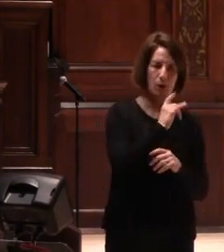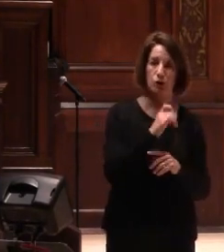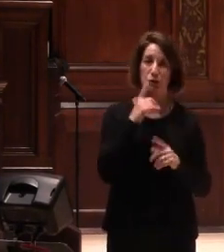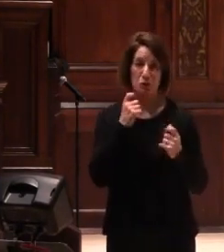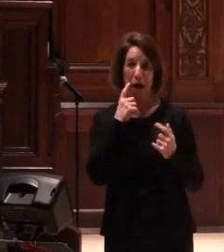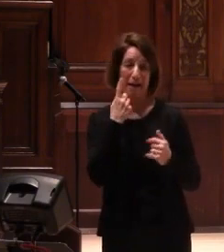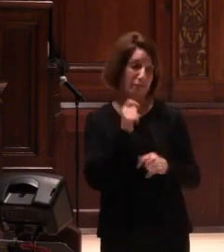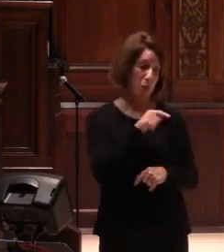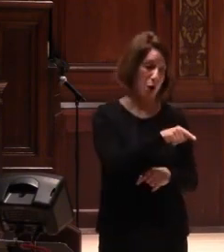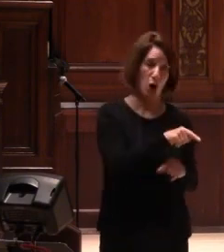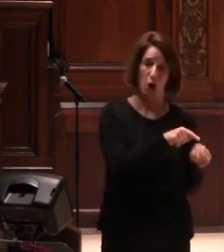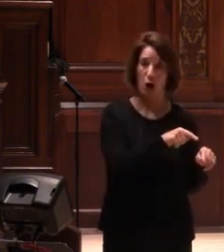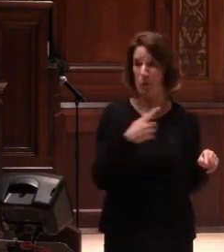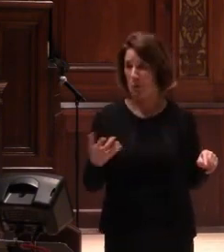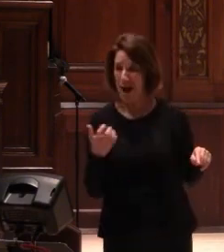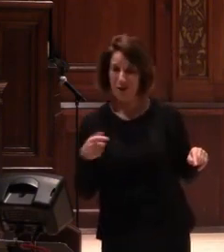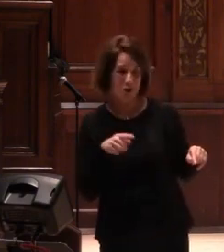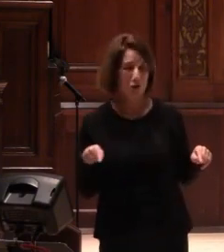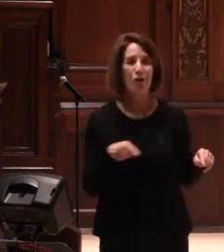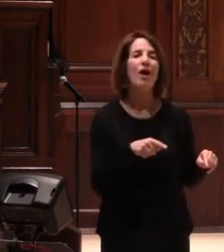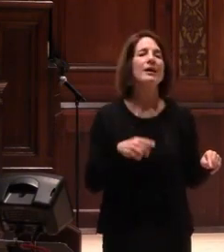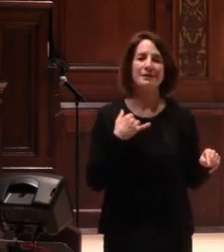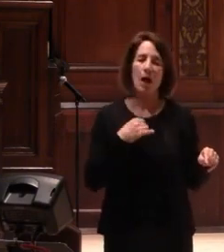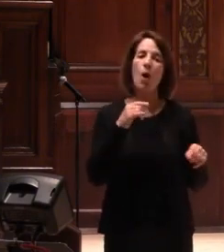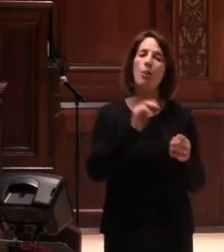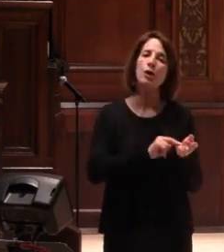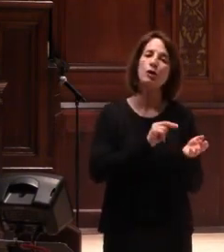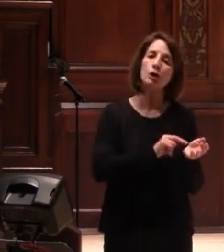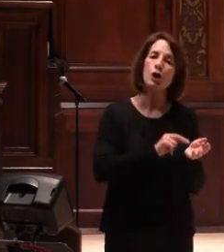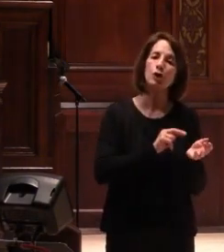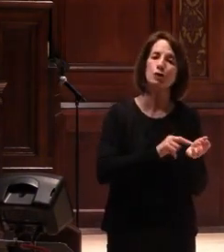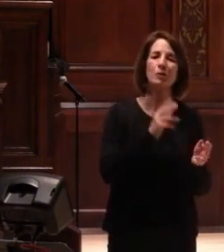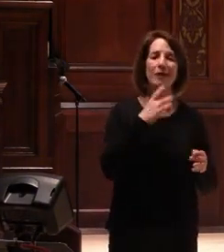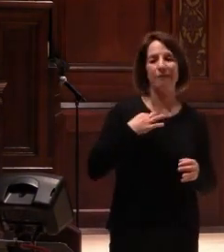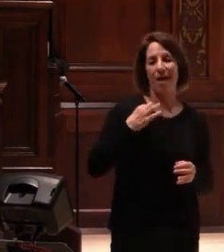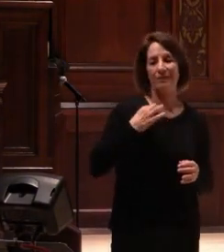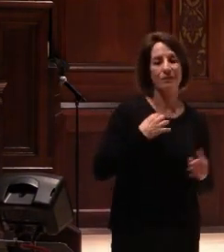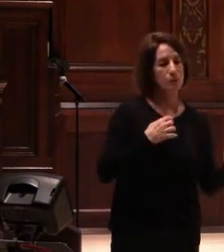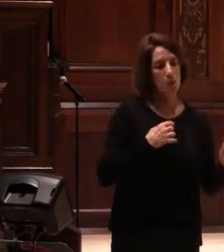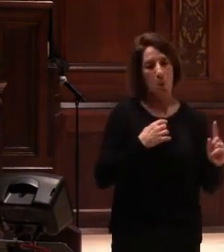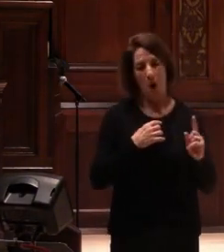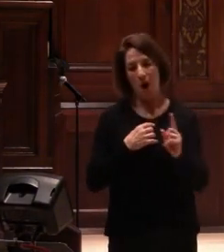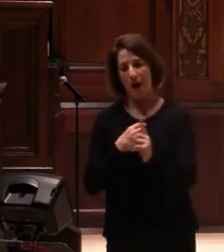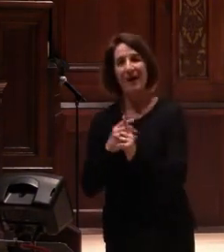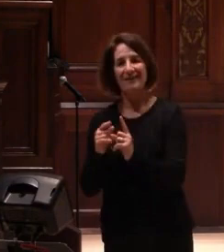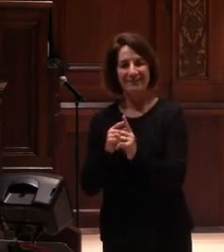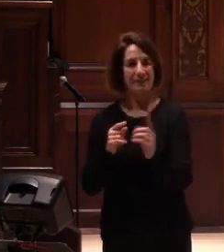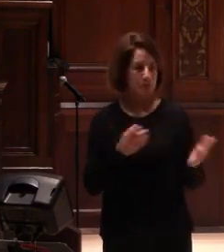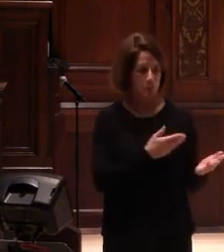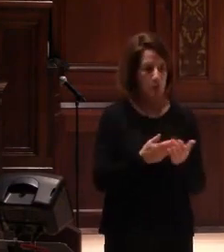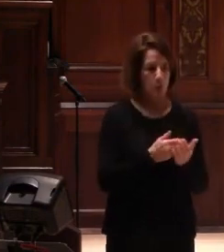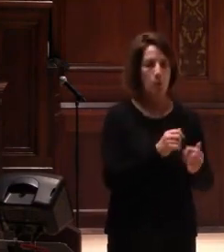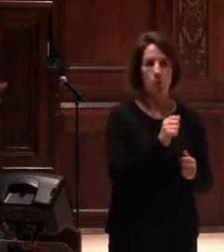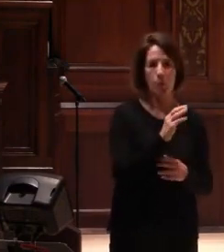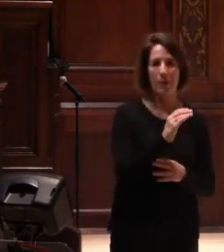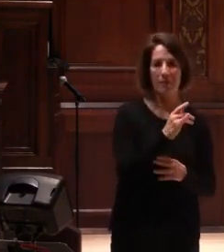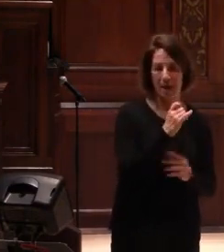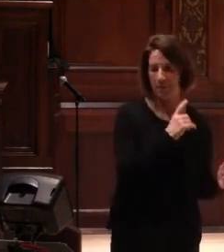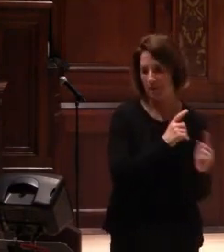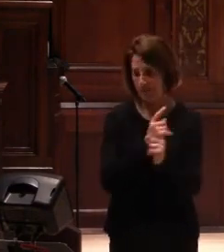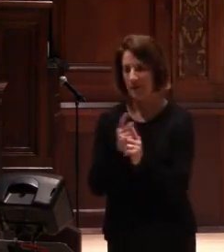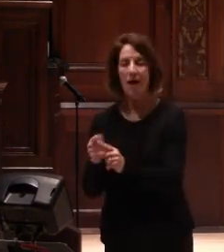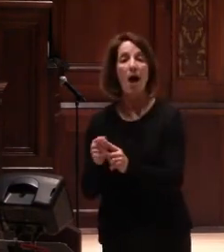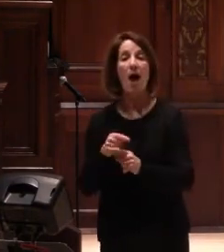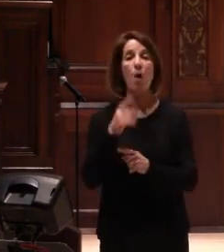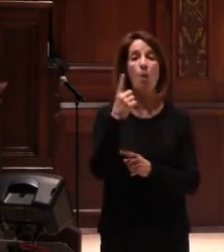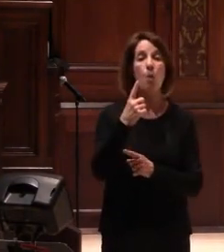her sister, Mabel. The nursery volunteers would walk Millie down to visit her sister, and one time, Mabel's teacher, Miss